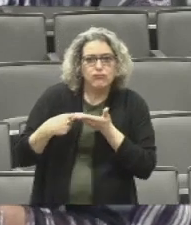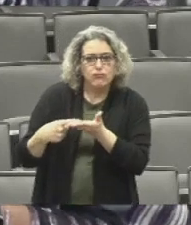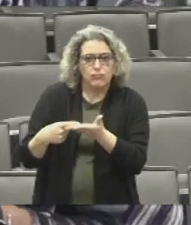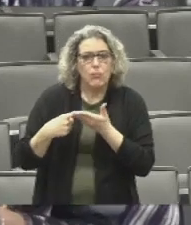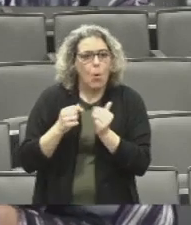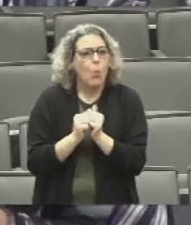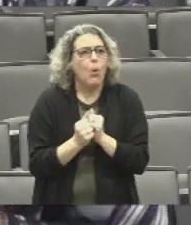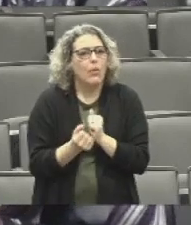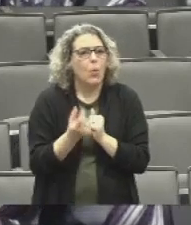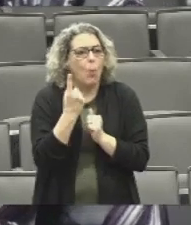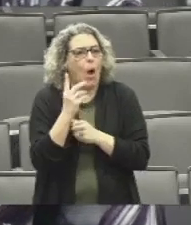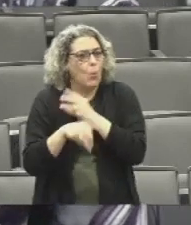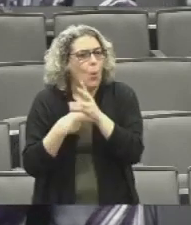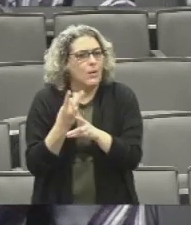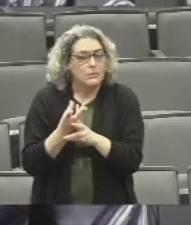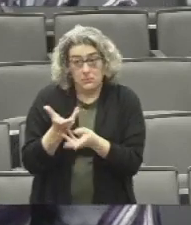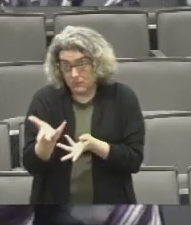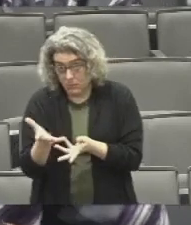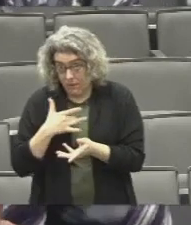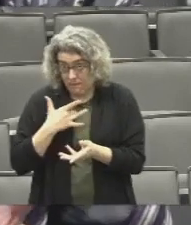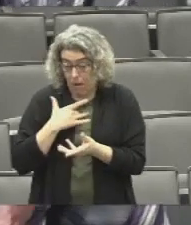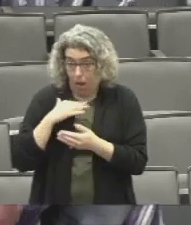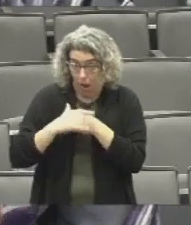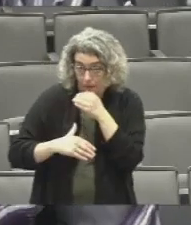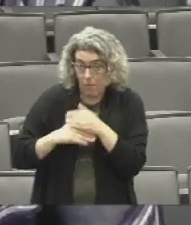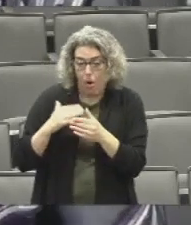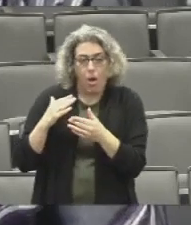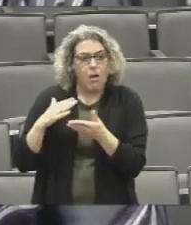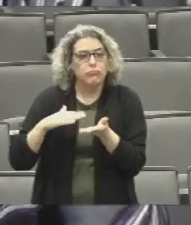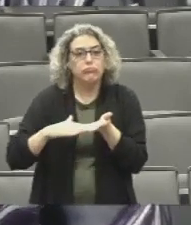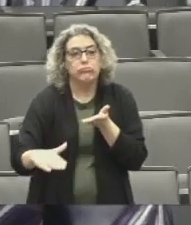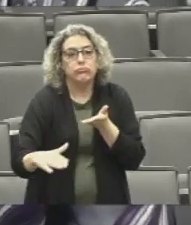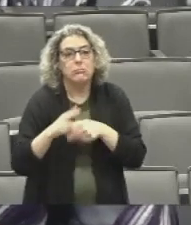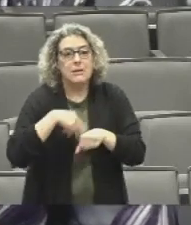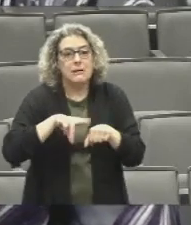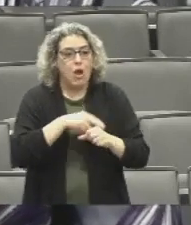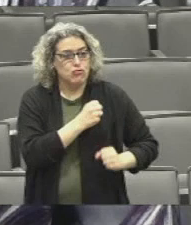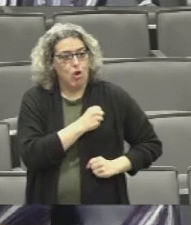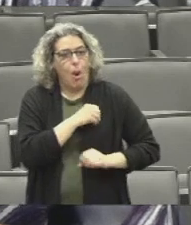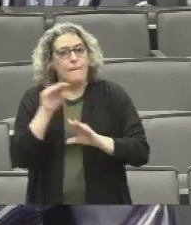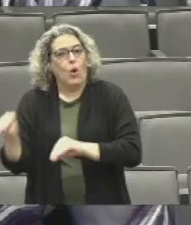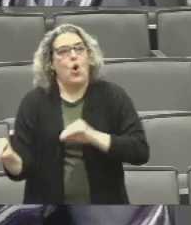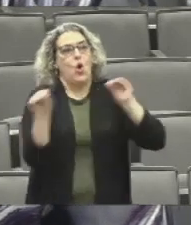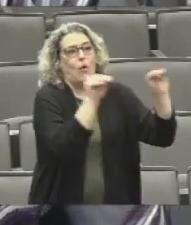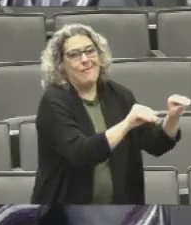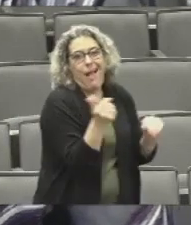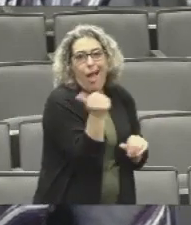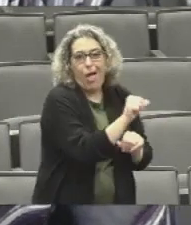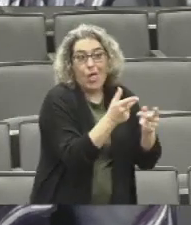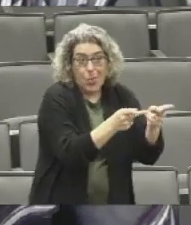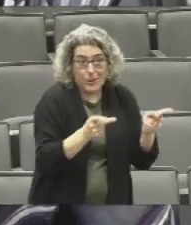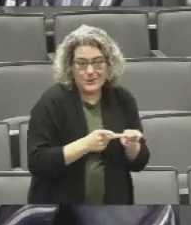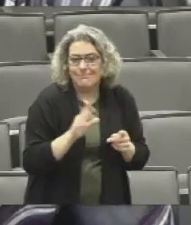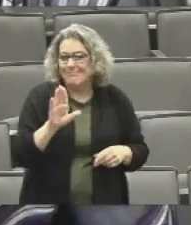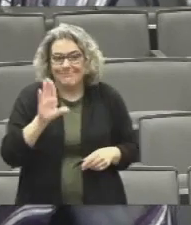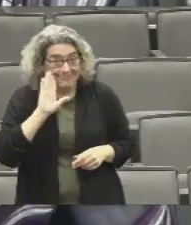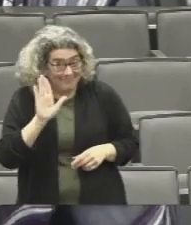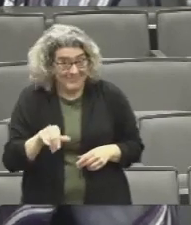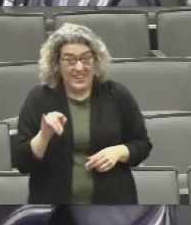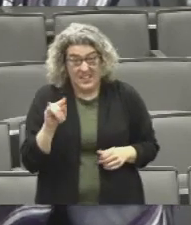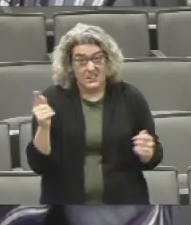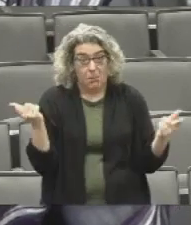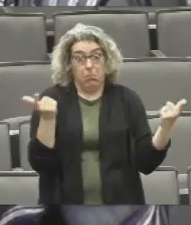One World, how comfortable they would be to let them move around. You know, it's a big endeavor, as you have seen,